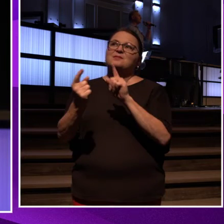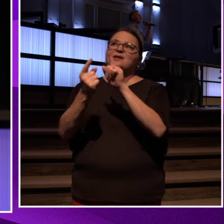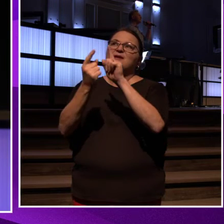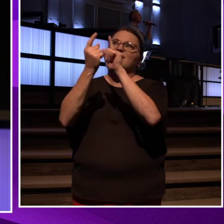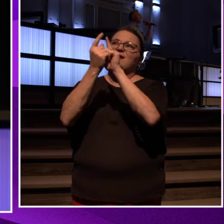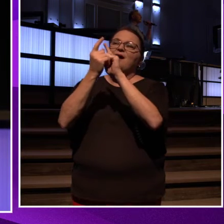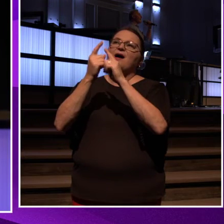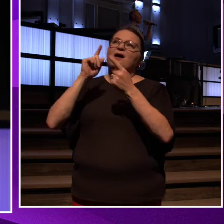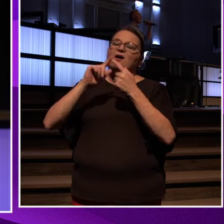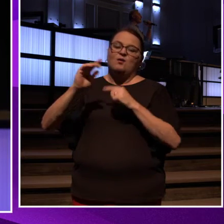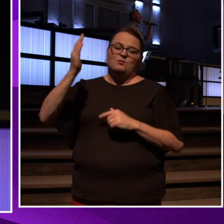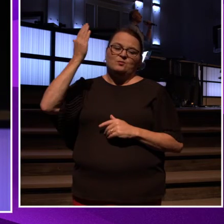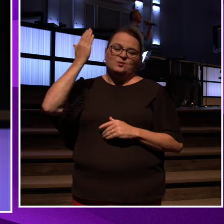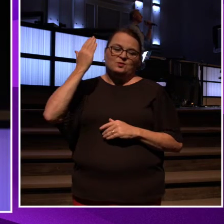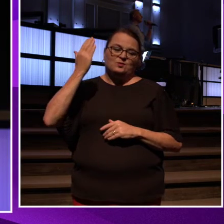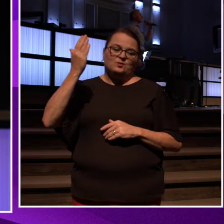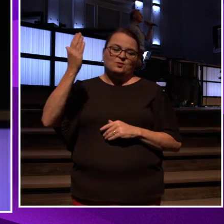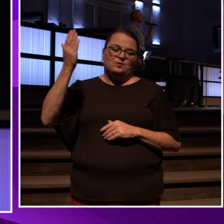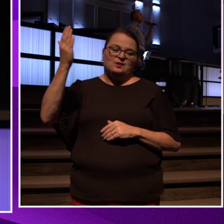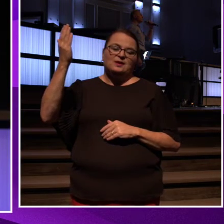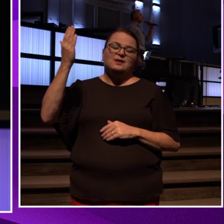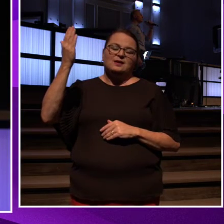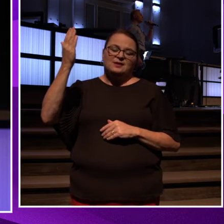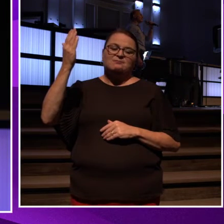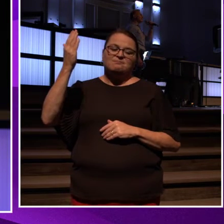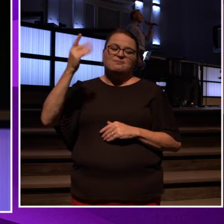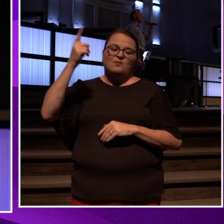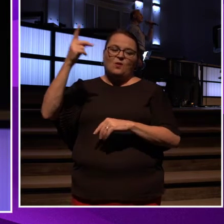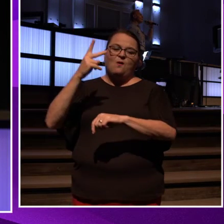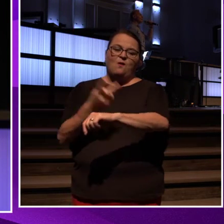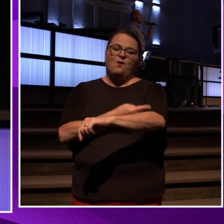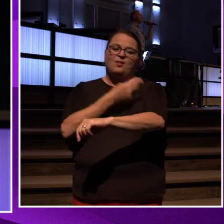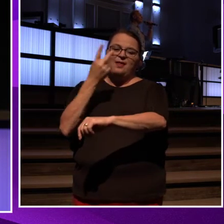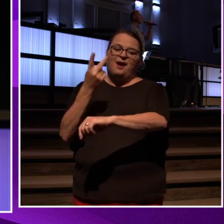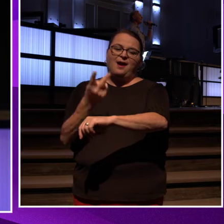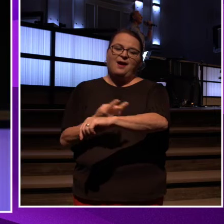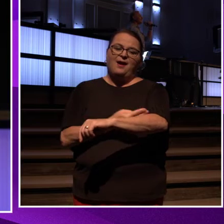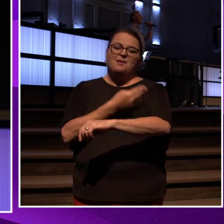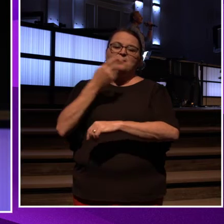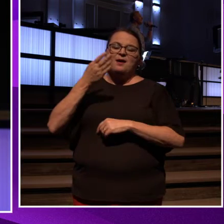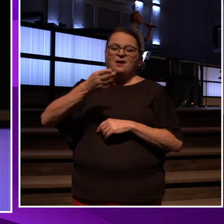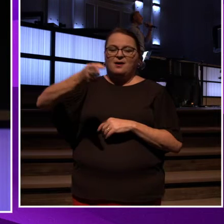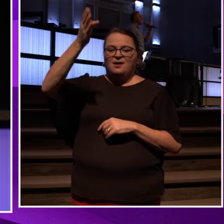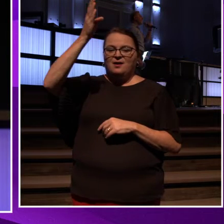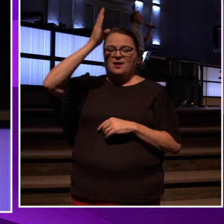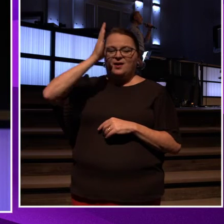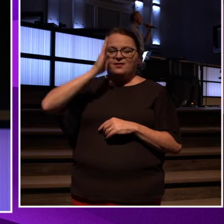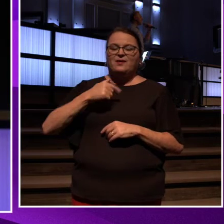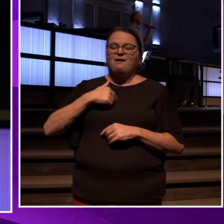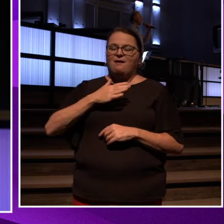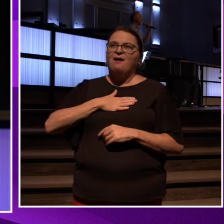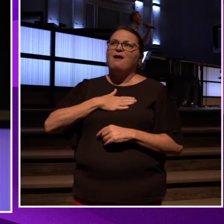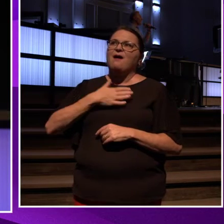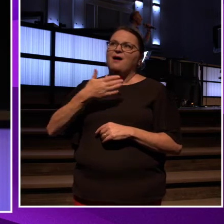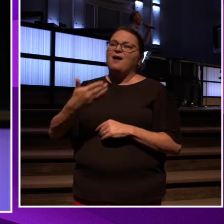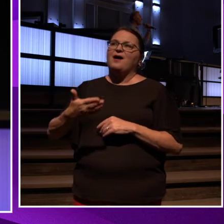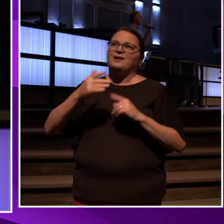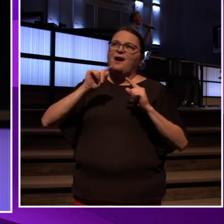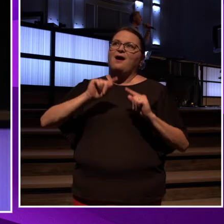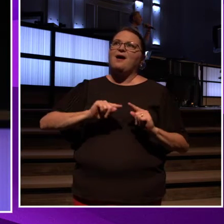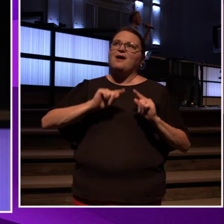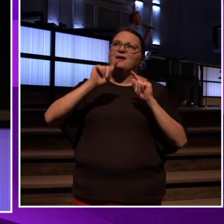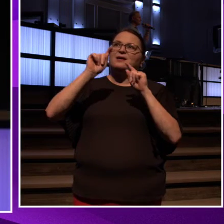conwaycentralchurch.org/give. Join us at 3333 Dave Ward Drive as we worship together. If you have a need, contact